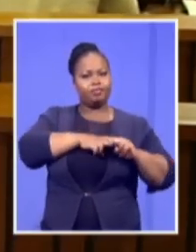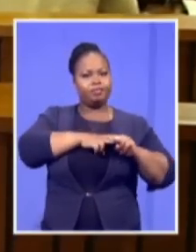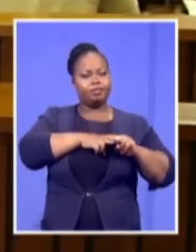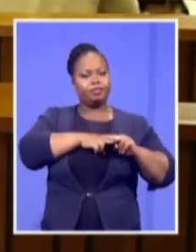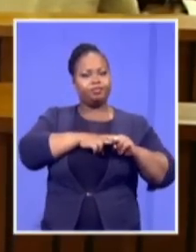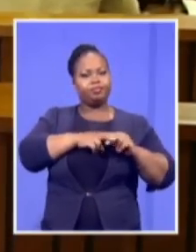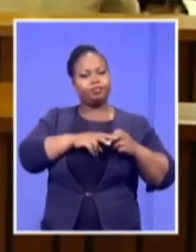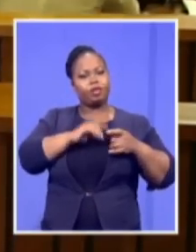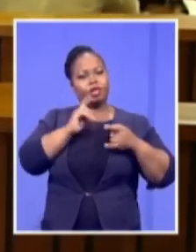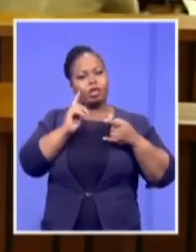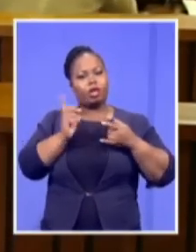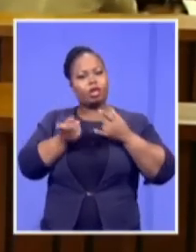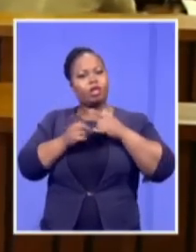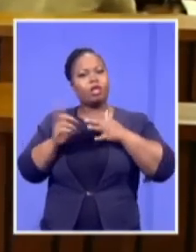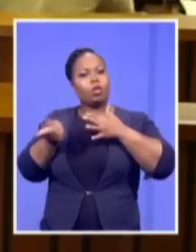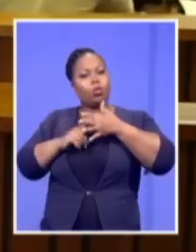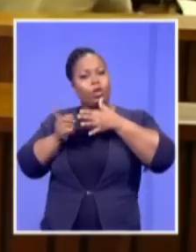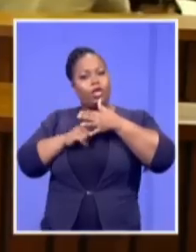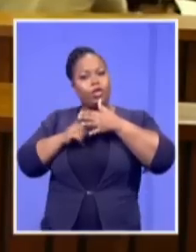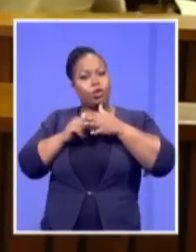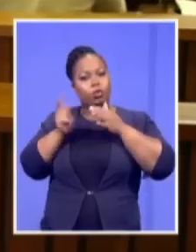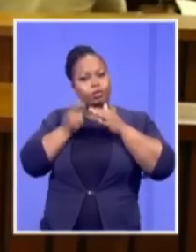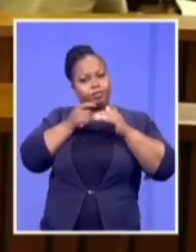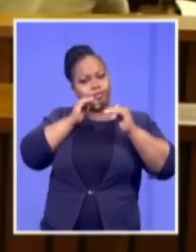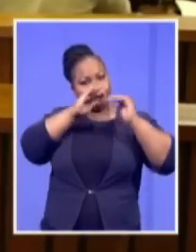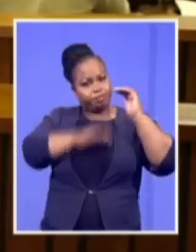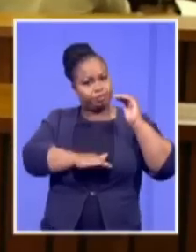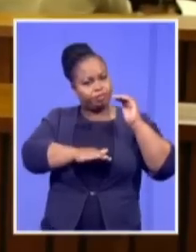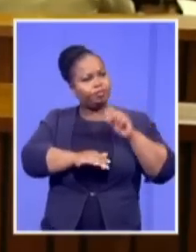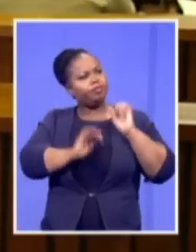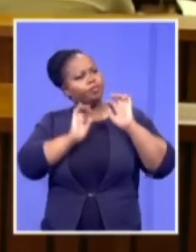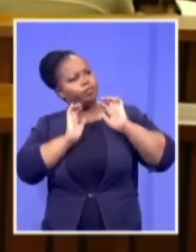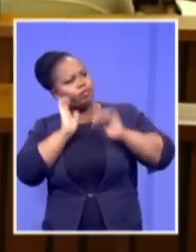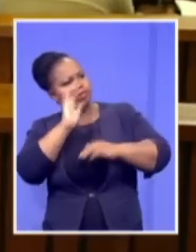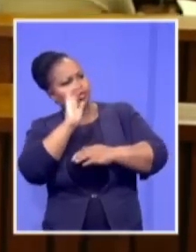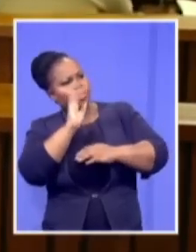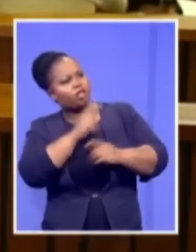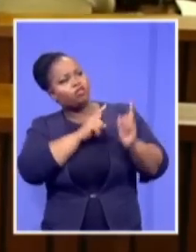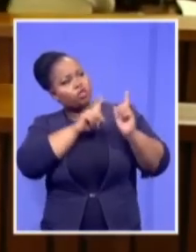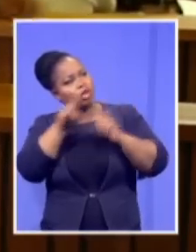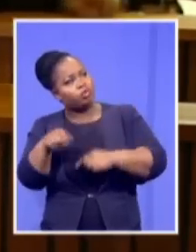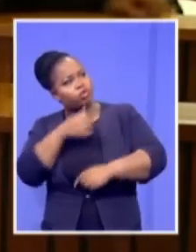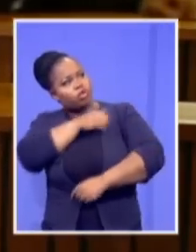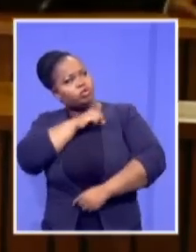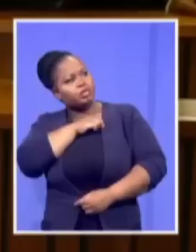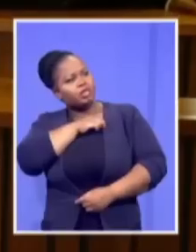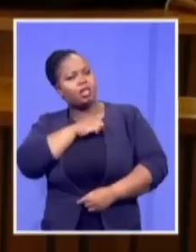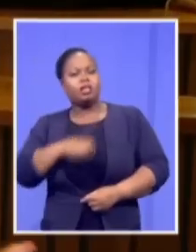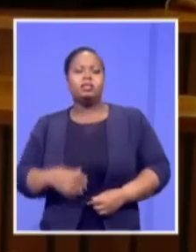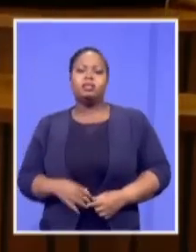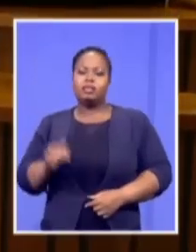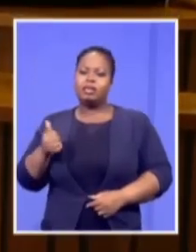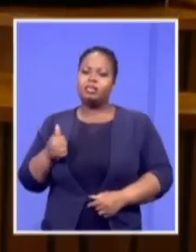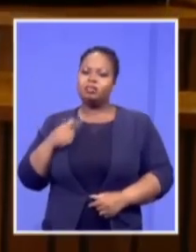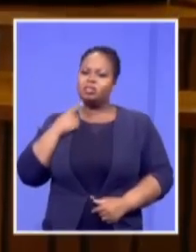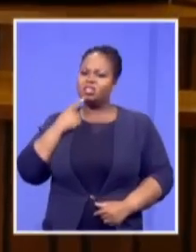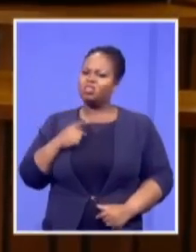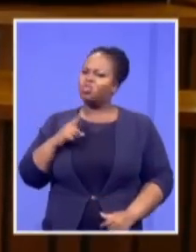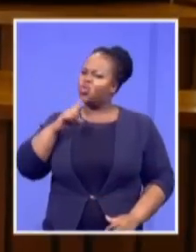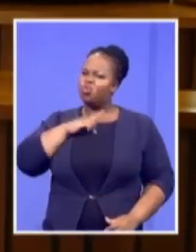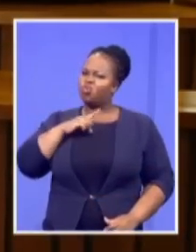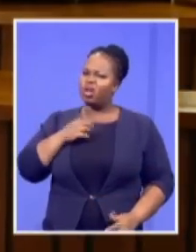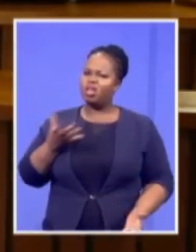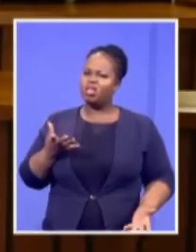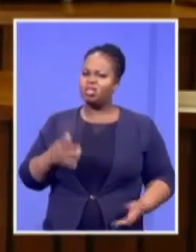opened the window and had asked them if they were coming to the hospital. And when he was asked about perhaps why you would have